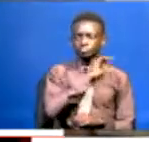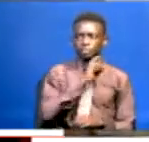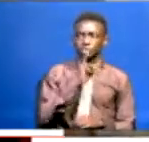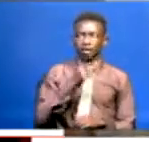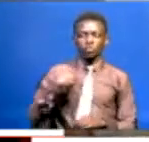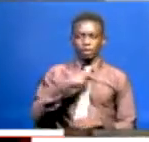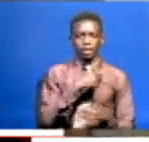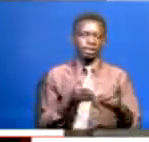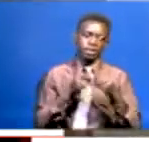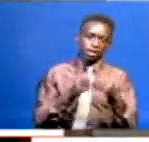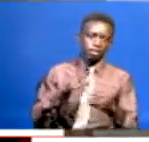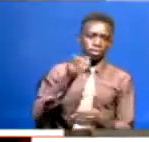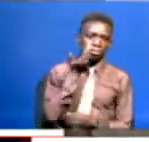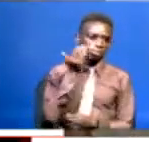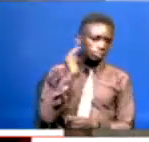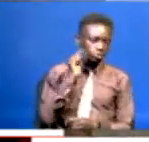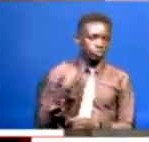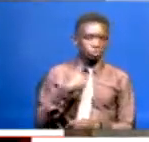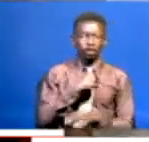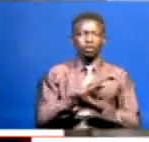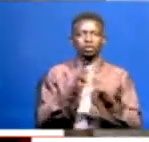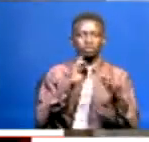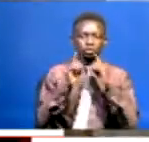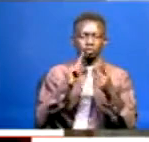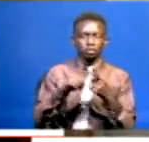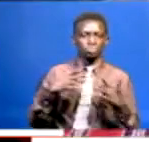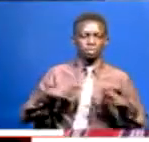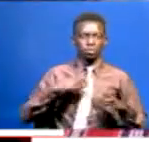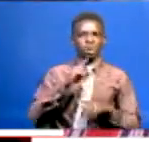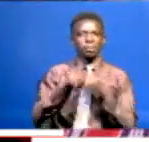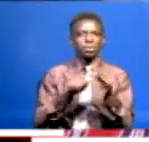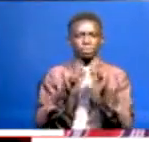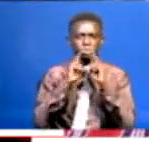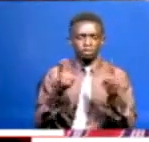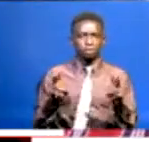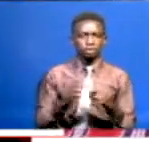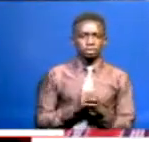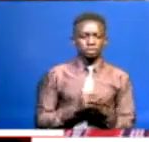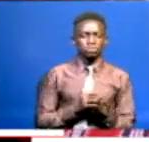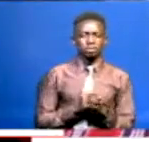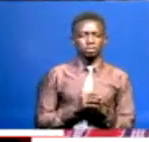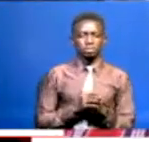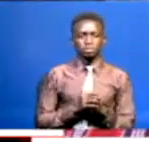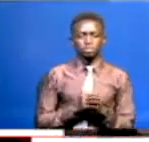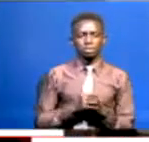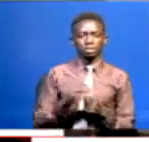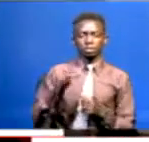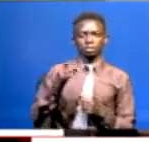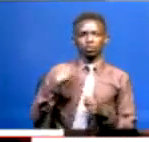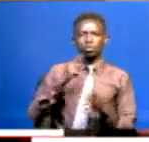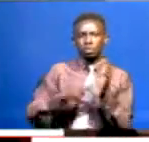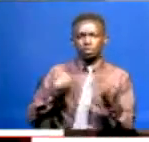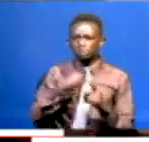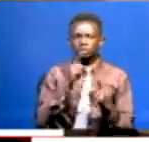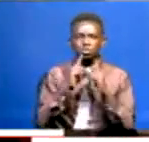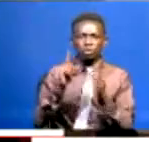Pokot atuongeleshi watu yetu mambo ya amani. Kwani hii naongea ni nini? Na wale